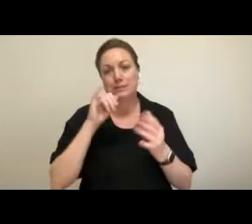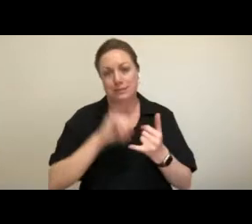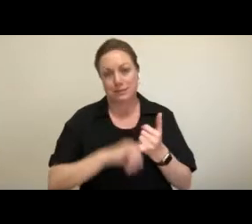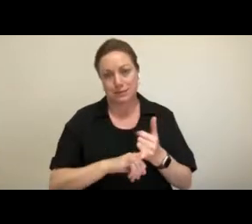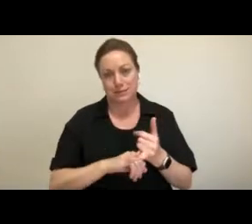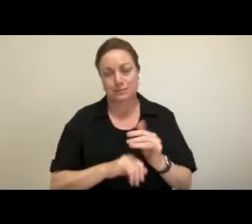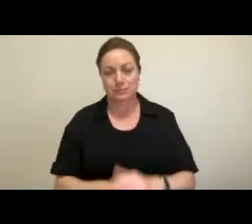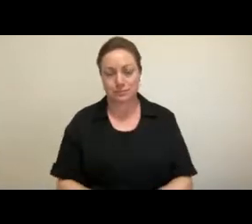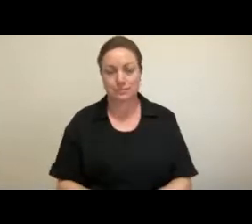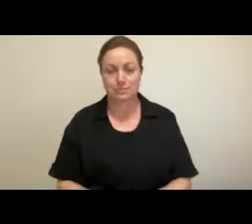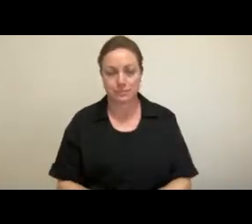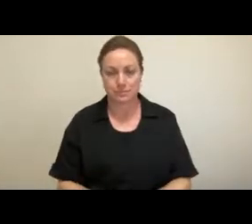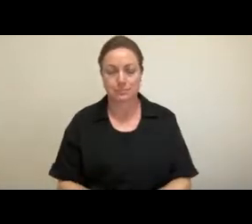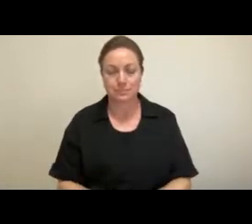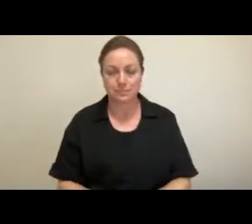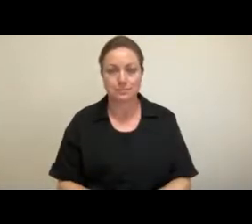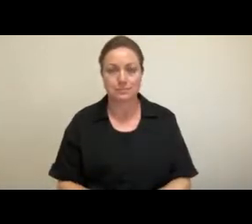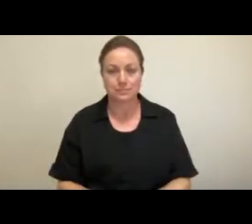please.